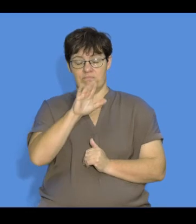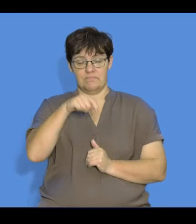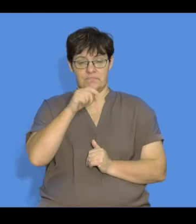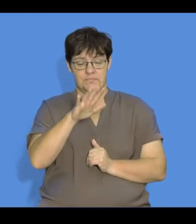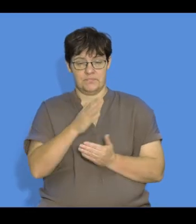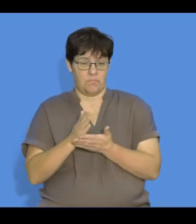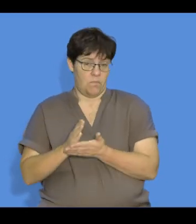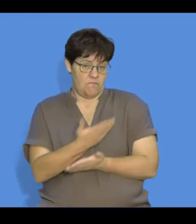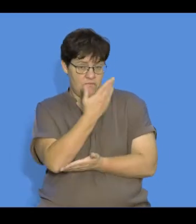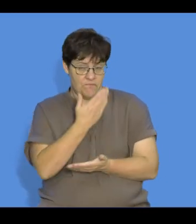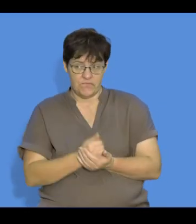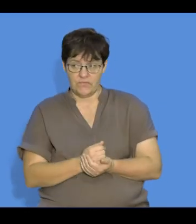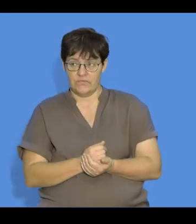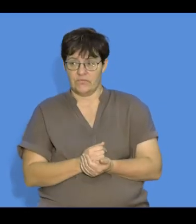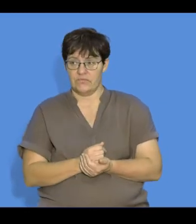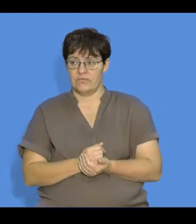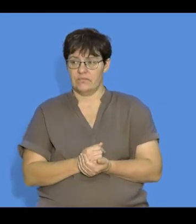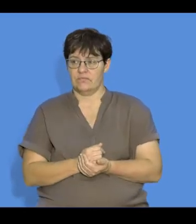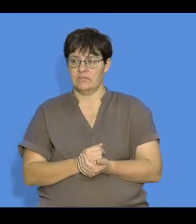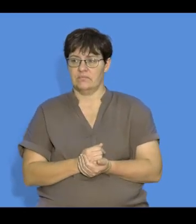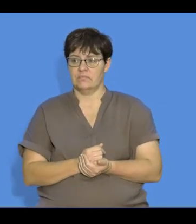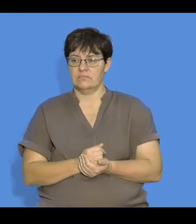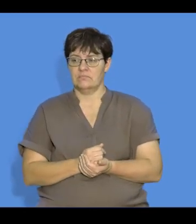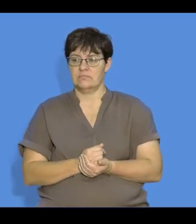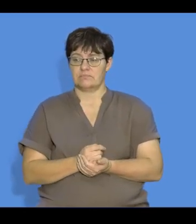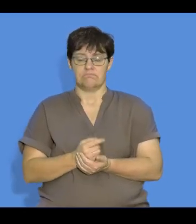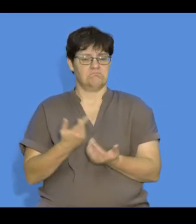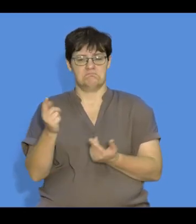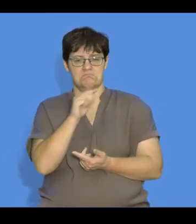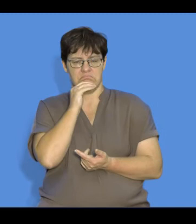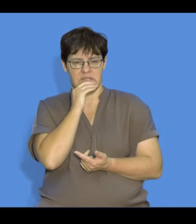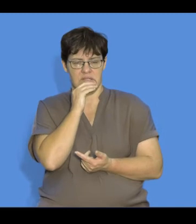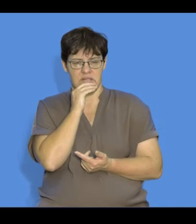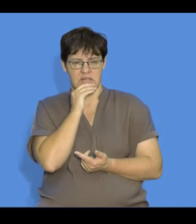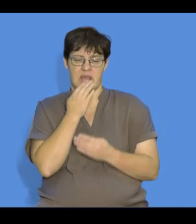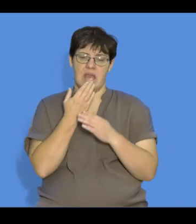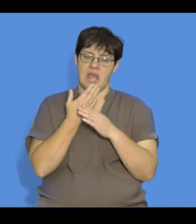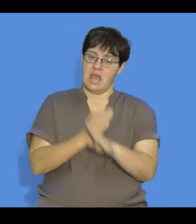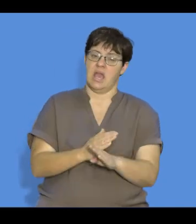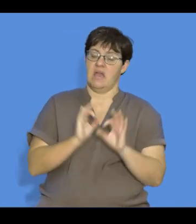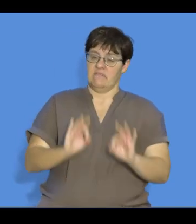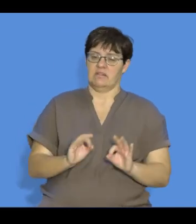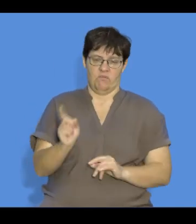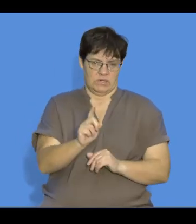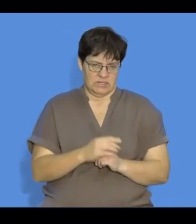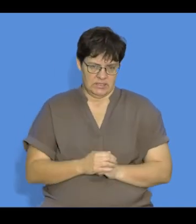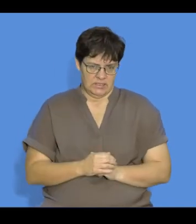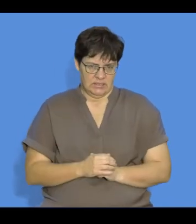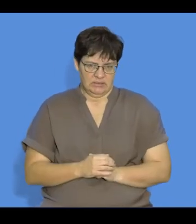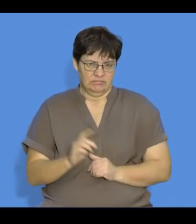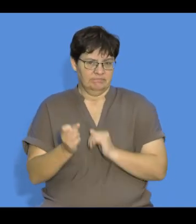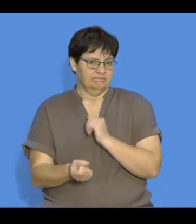ohm resistor, effectively what does that do to the effective resistance? So number one, what's going to